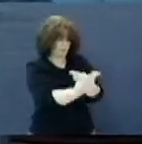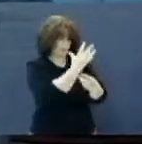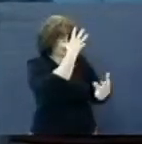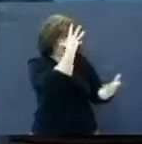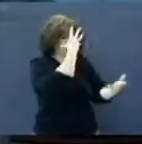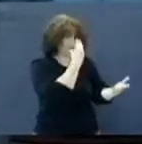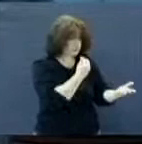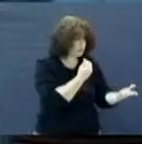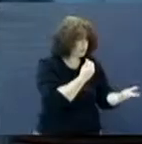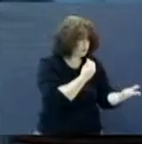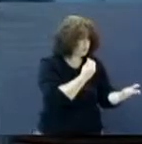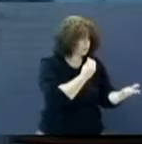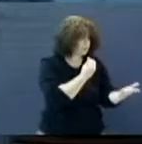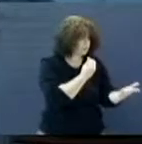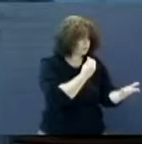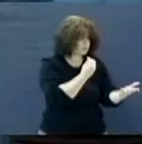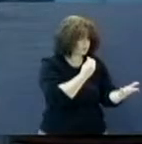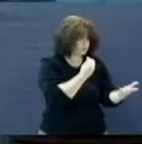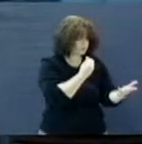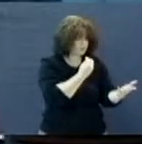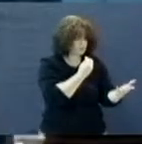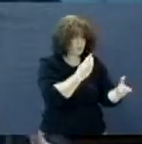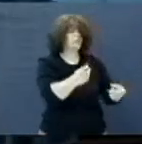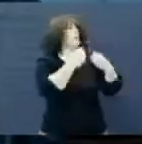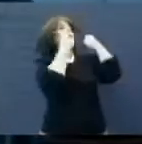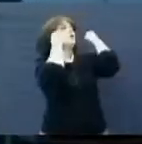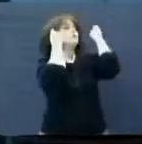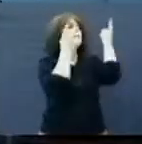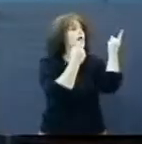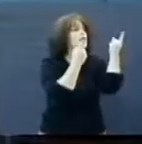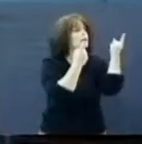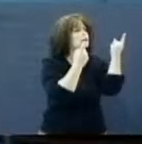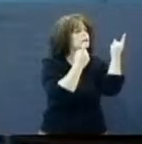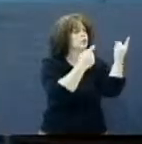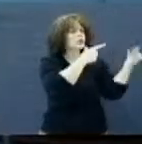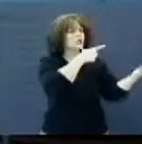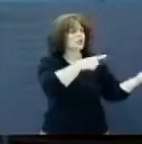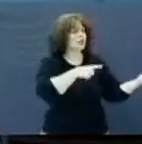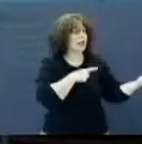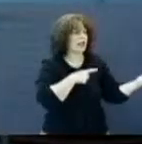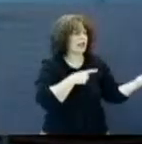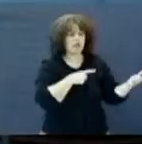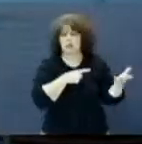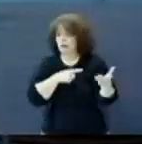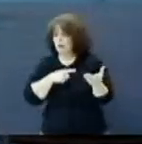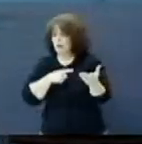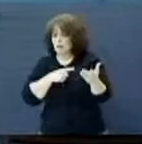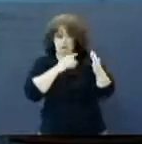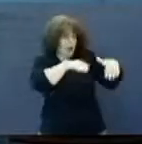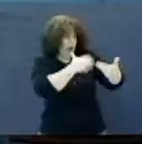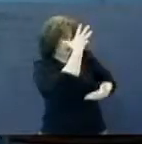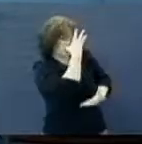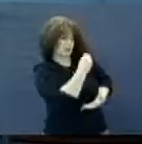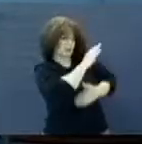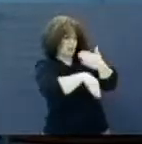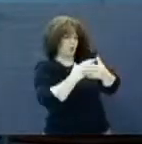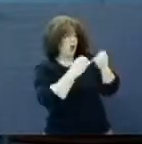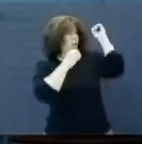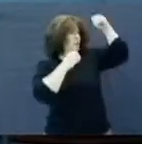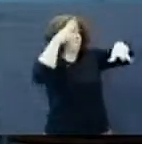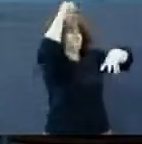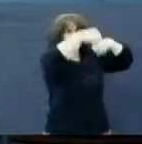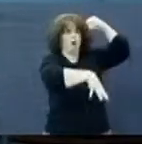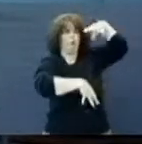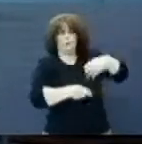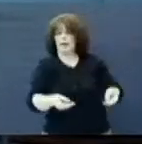asleep. They were shocked and asked her, said, "Mrs. Smith, how could you sleep with all those bombs dropping all